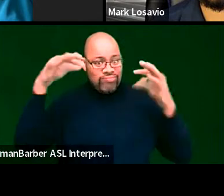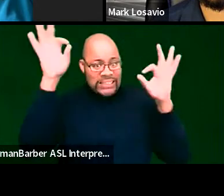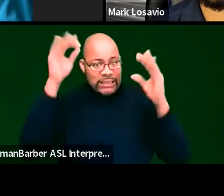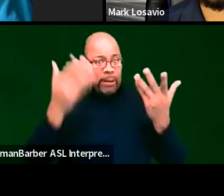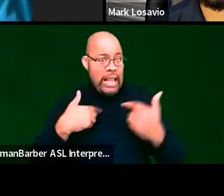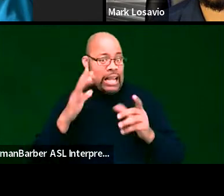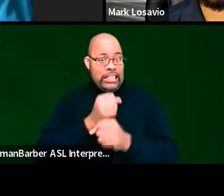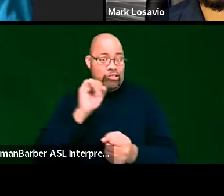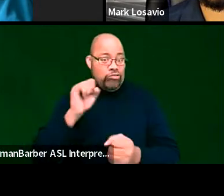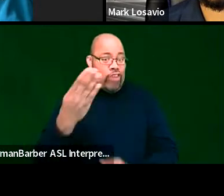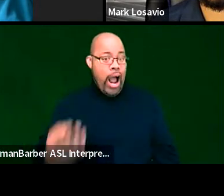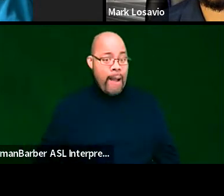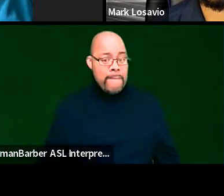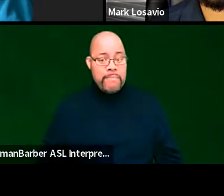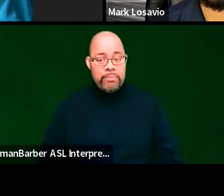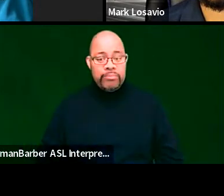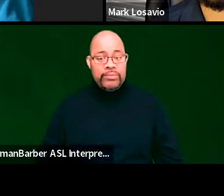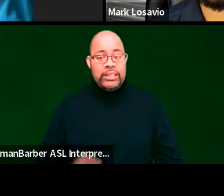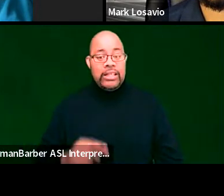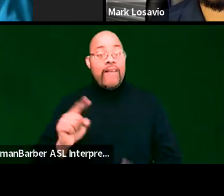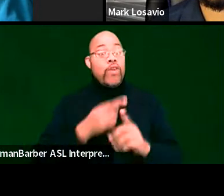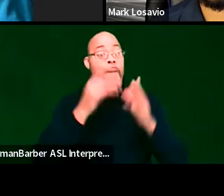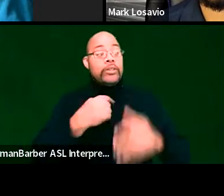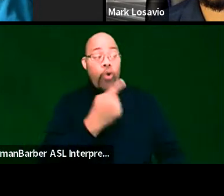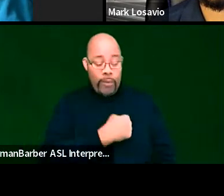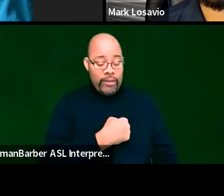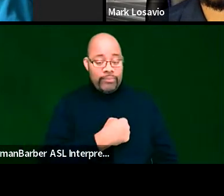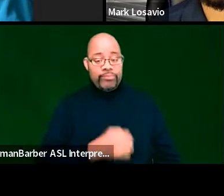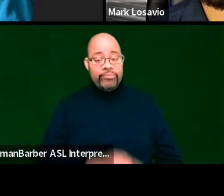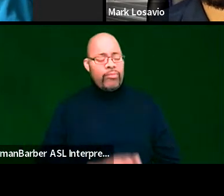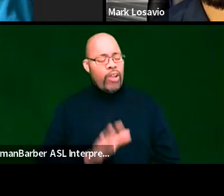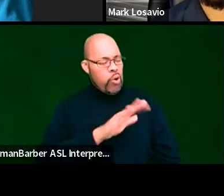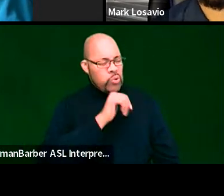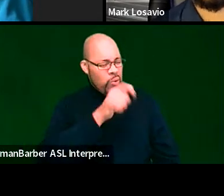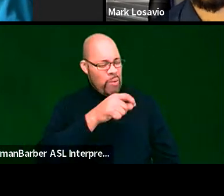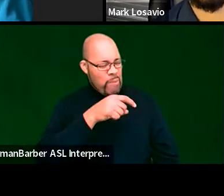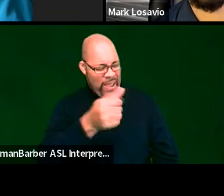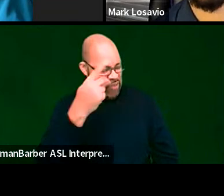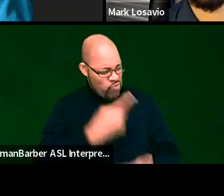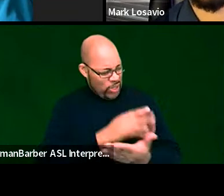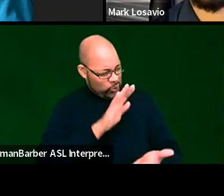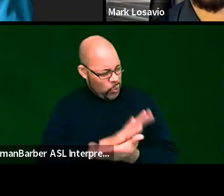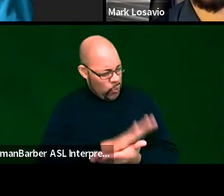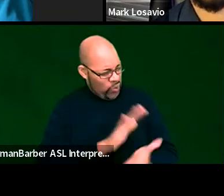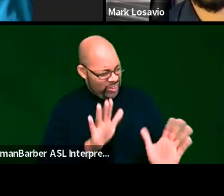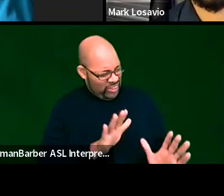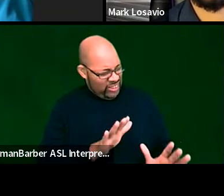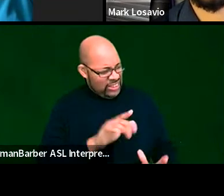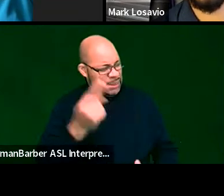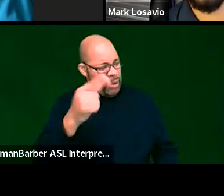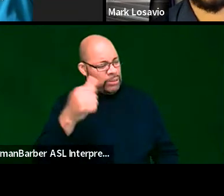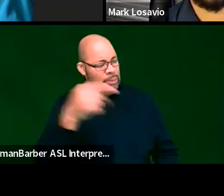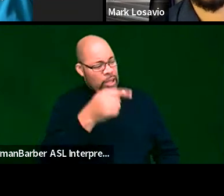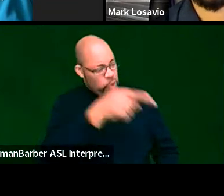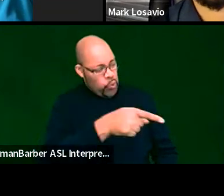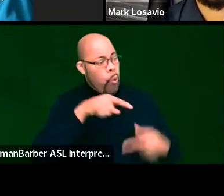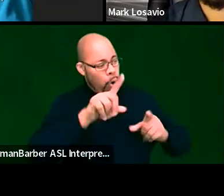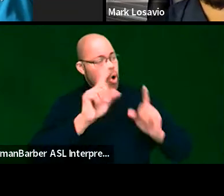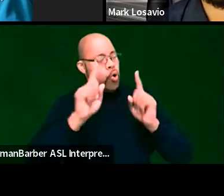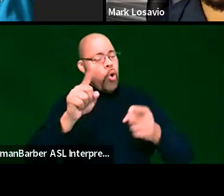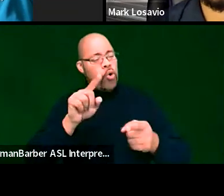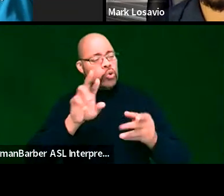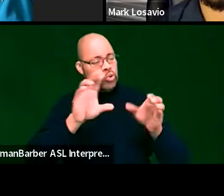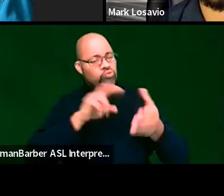I'll just go get a job. And he was the first one that told me, no, you don't pay for graduate school. You know, somebody pays you while you go do